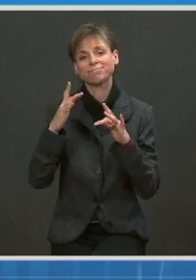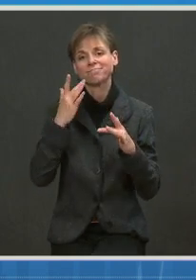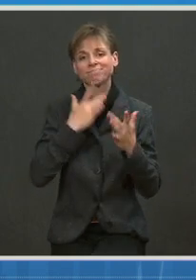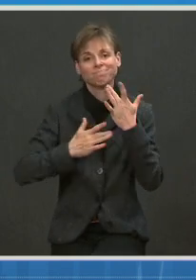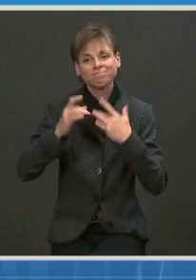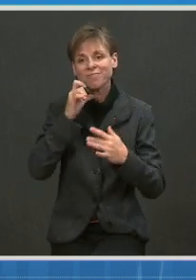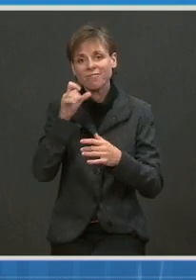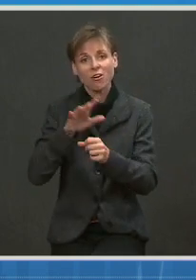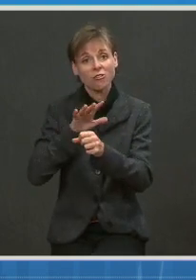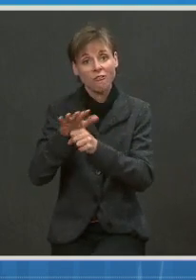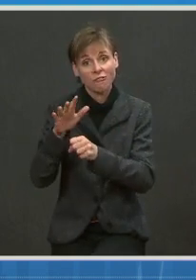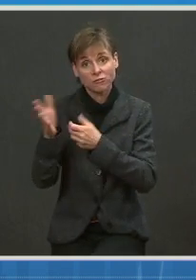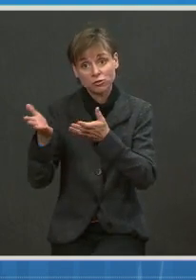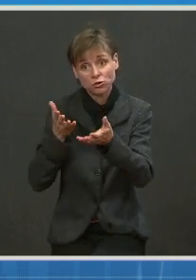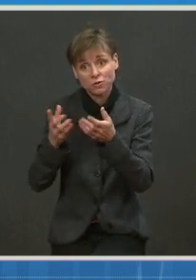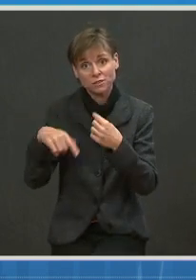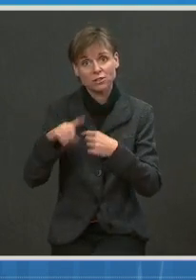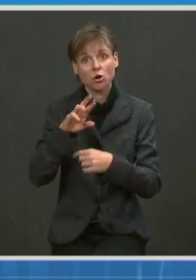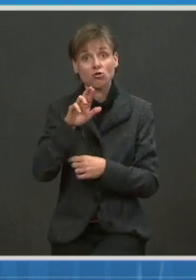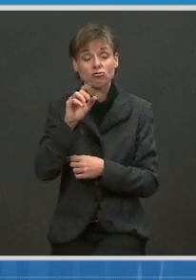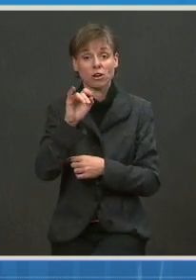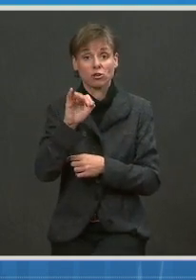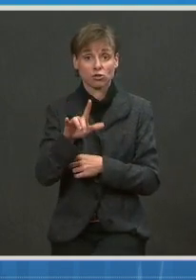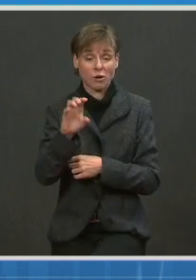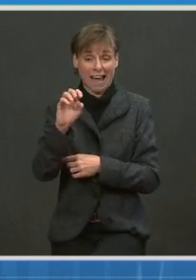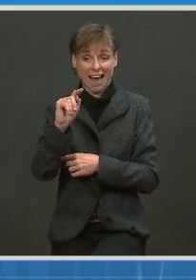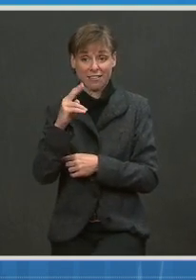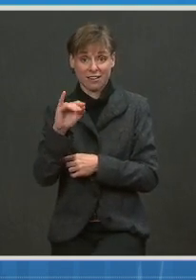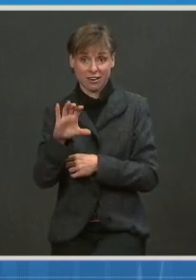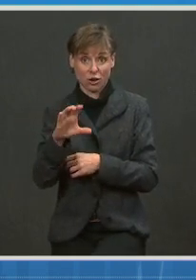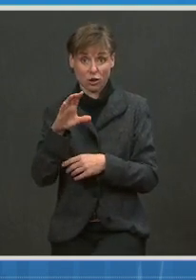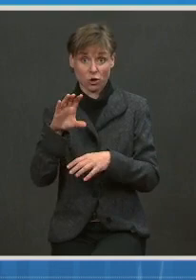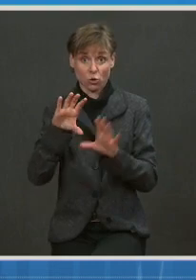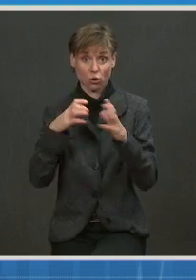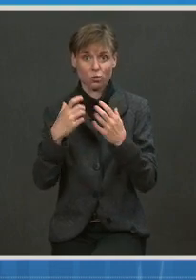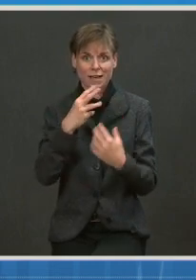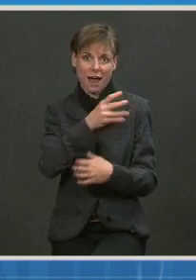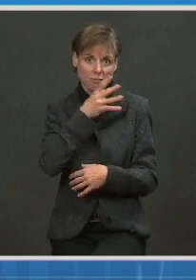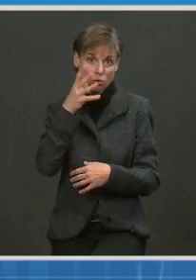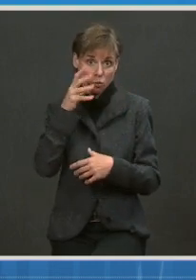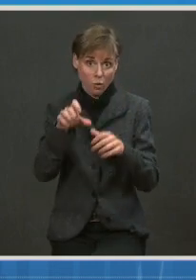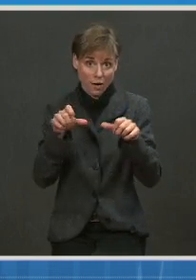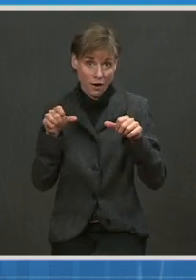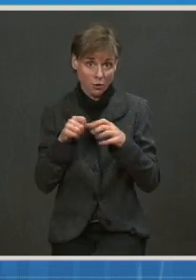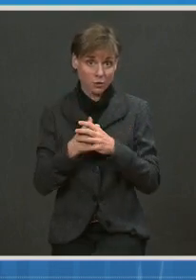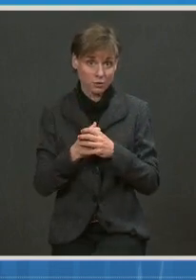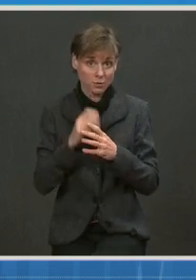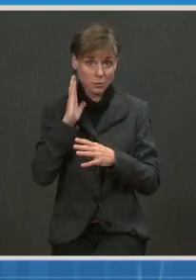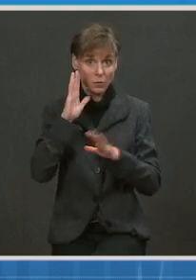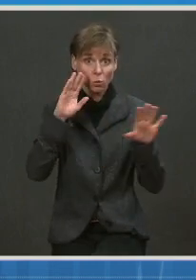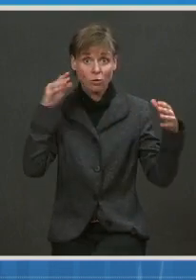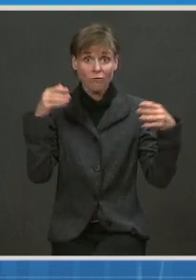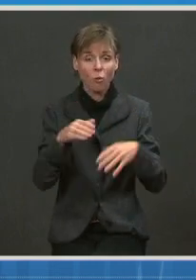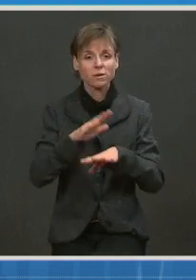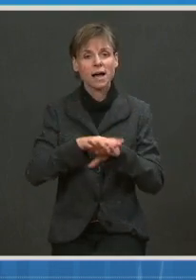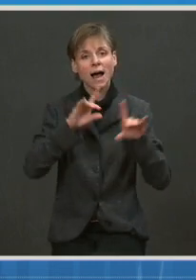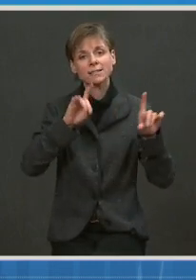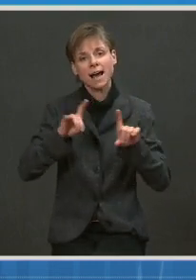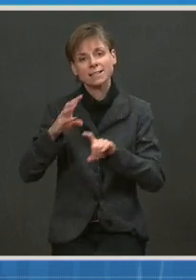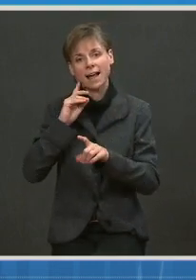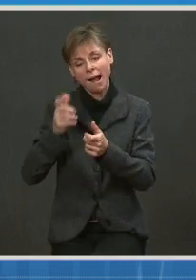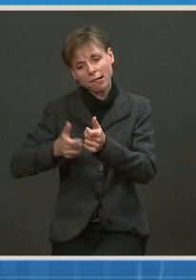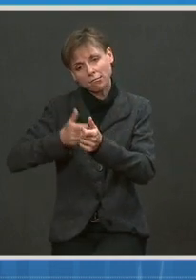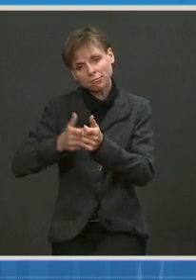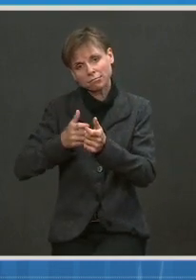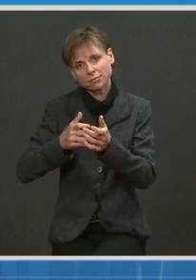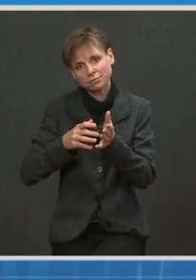rural areas. A large component of this funding will focus on strategies to improve testing and contact tracing, along with funding